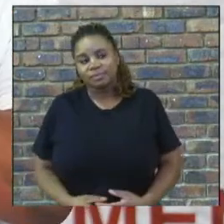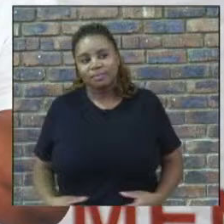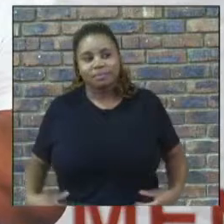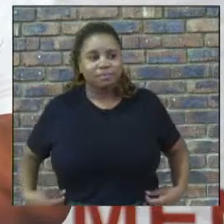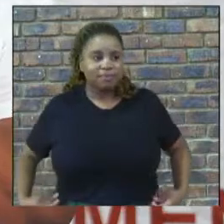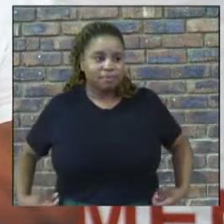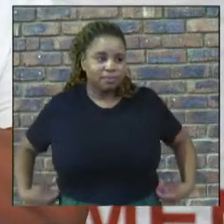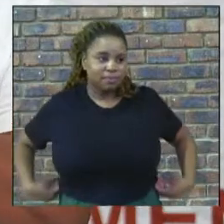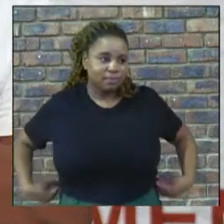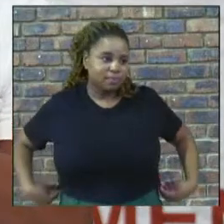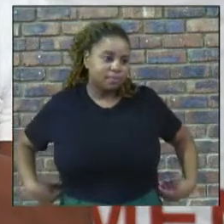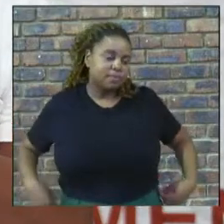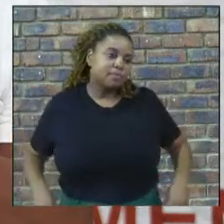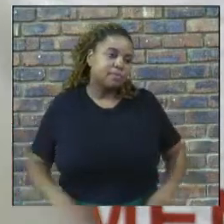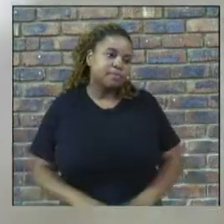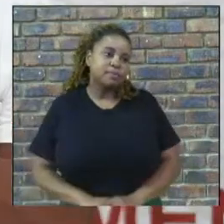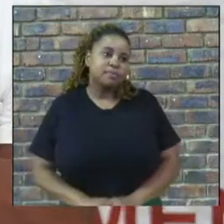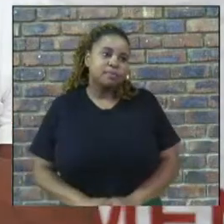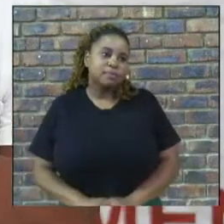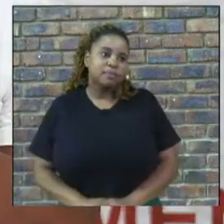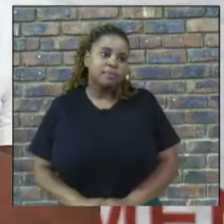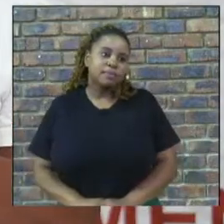Yes, Member Sir. Yeah, wait,